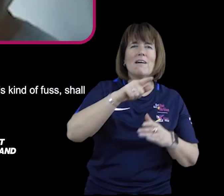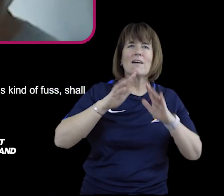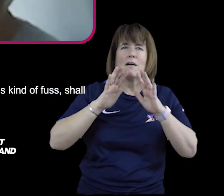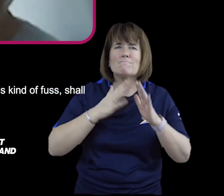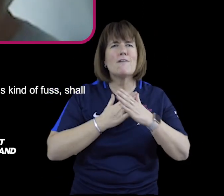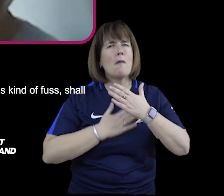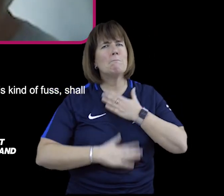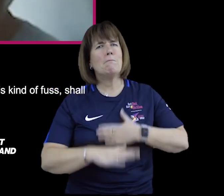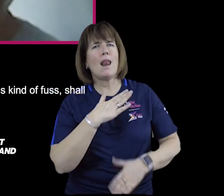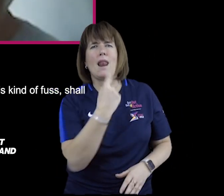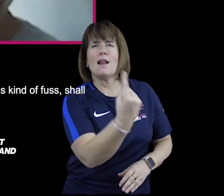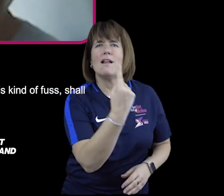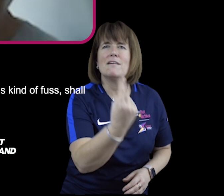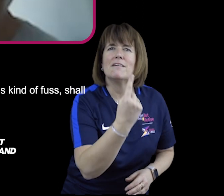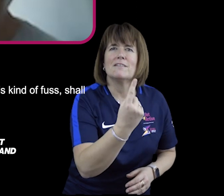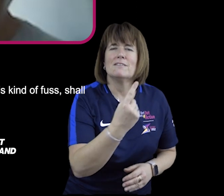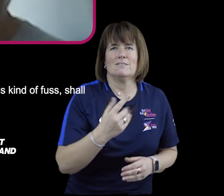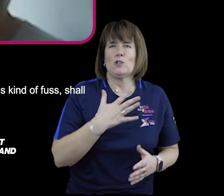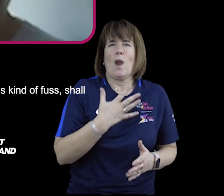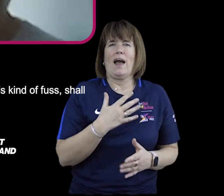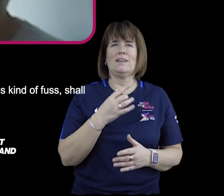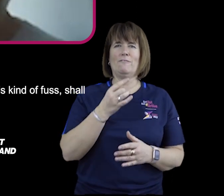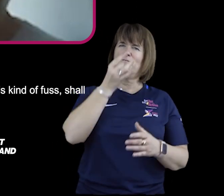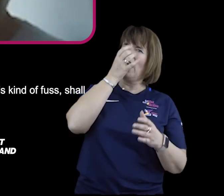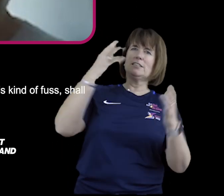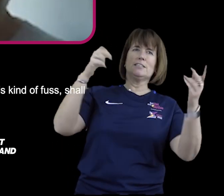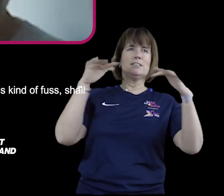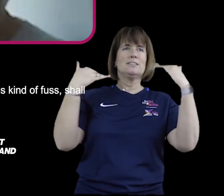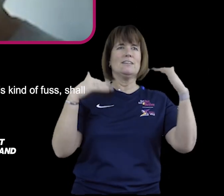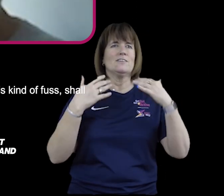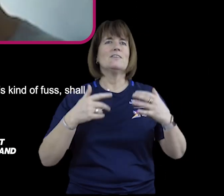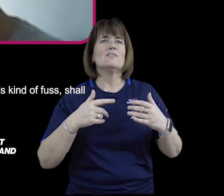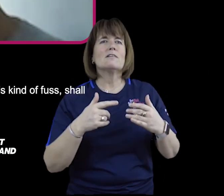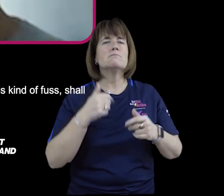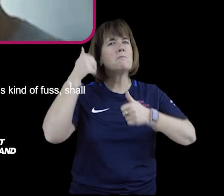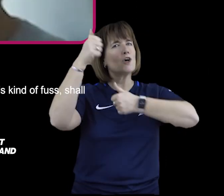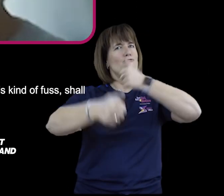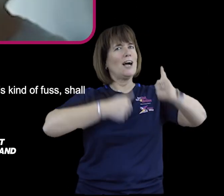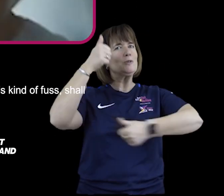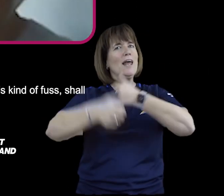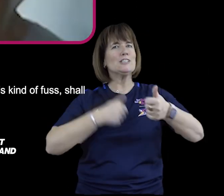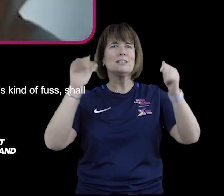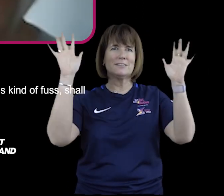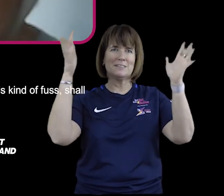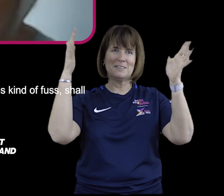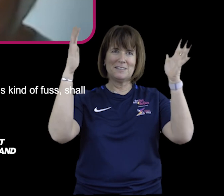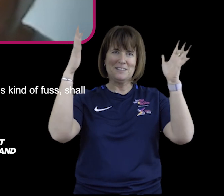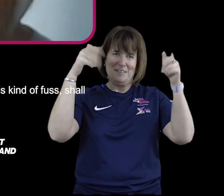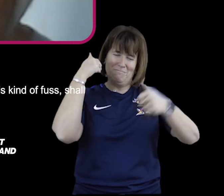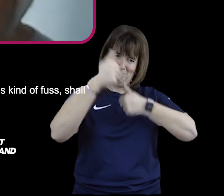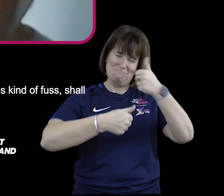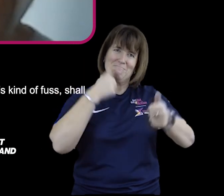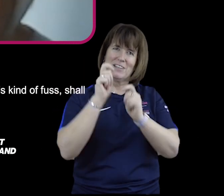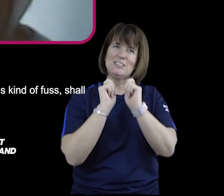as an incredibly humble individual and probably don't like this kind of fuss, shall we say. No. But